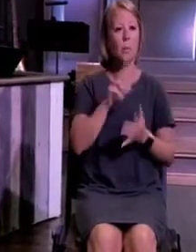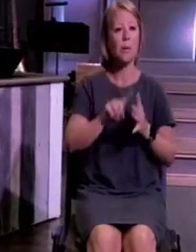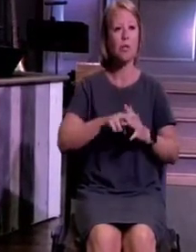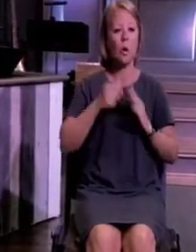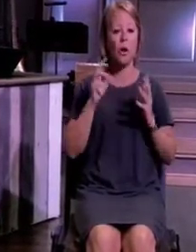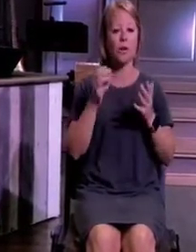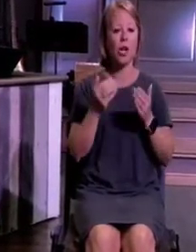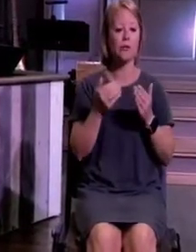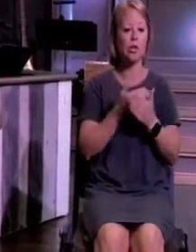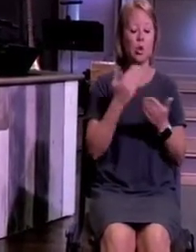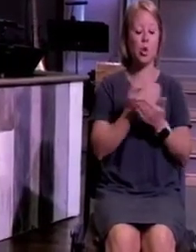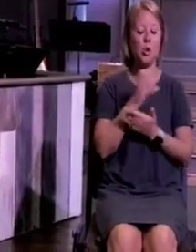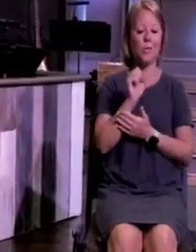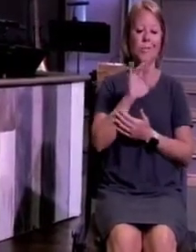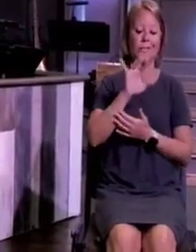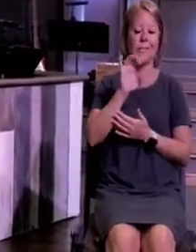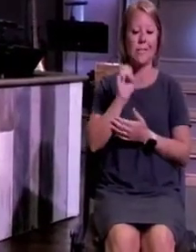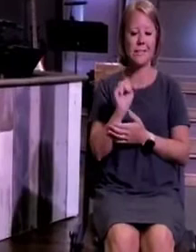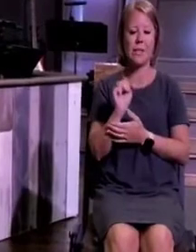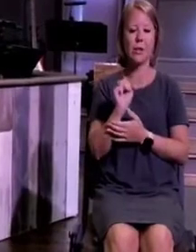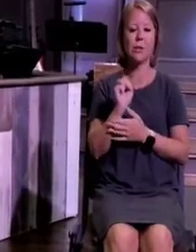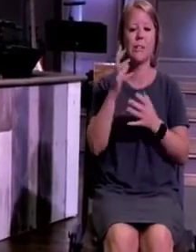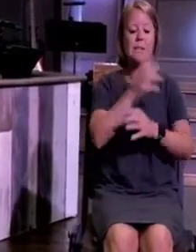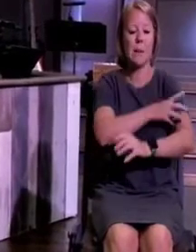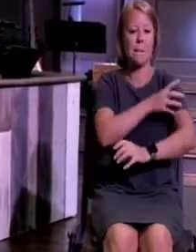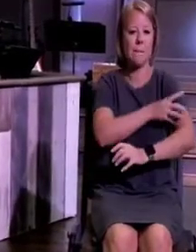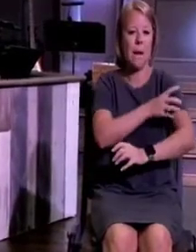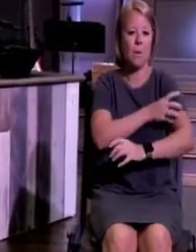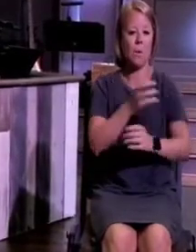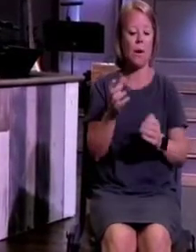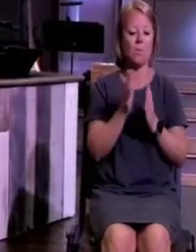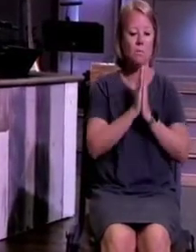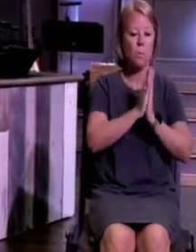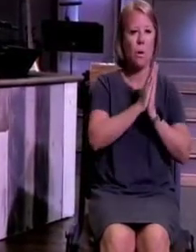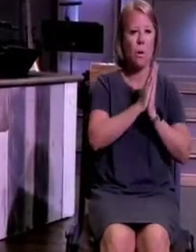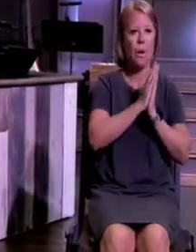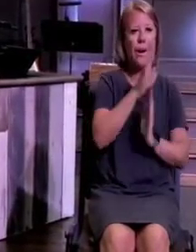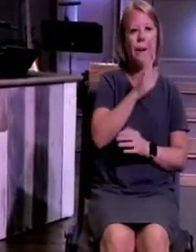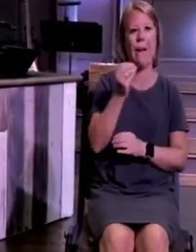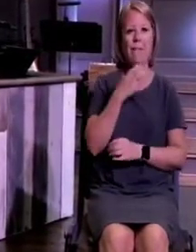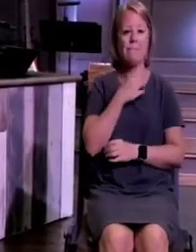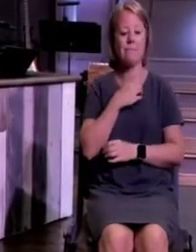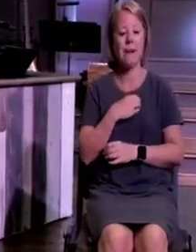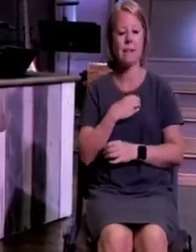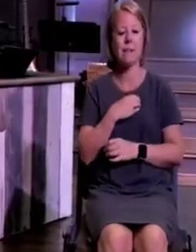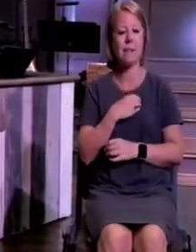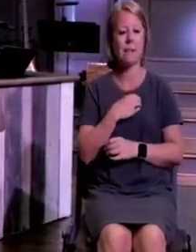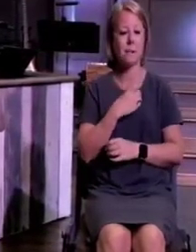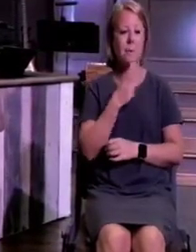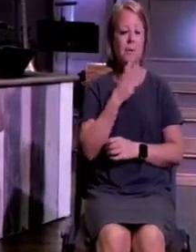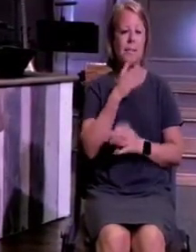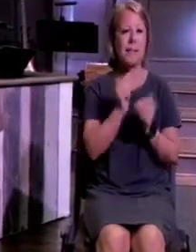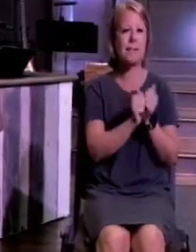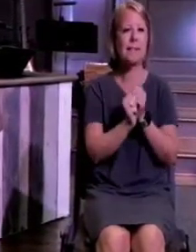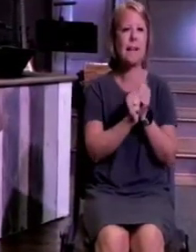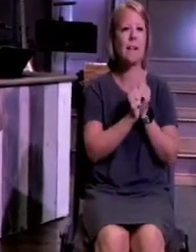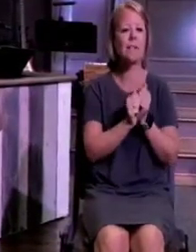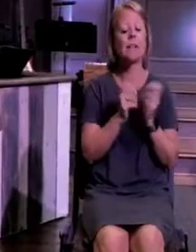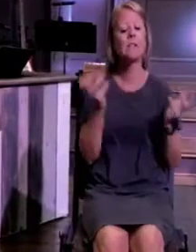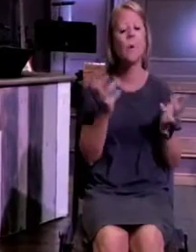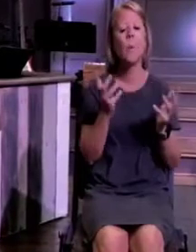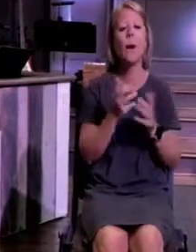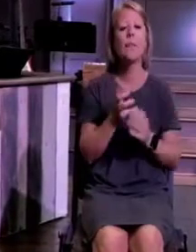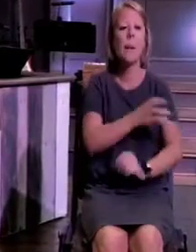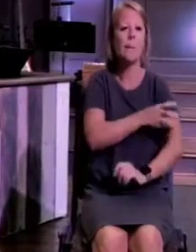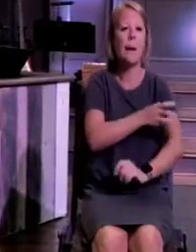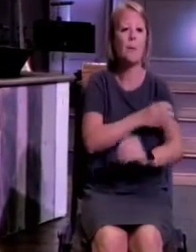new teaching series called The Power of Prayer and Fasting. Would you say that with me today? The what? The